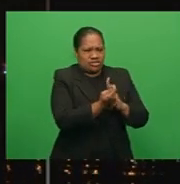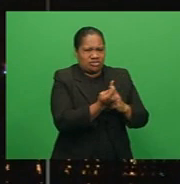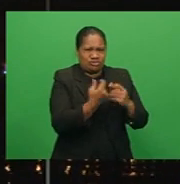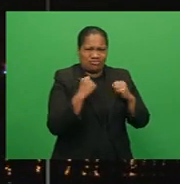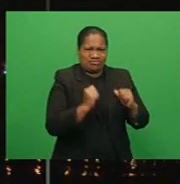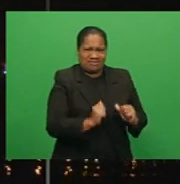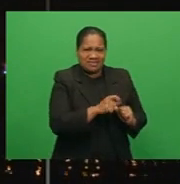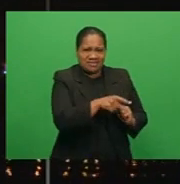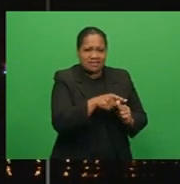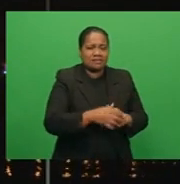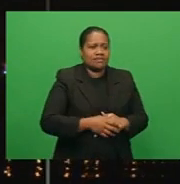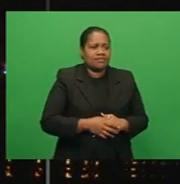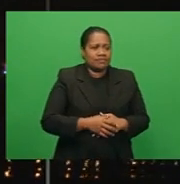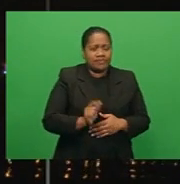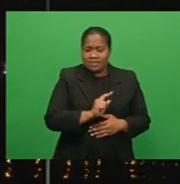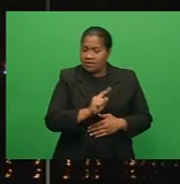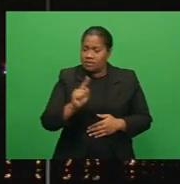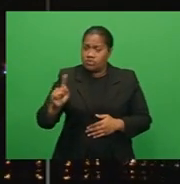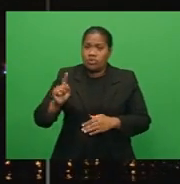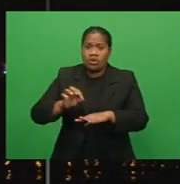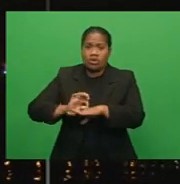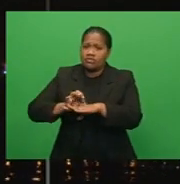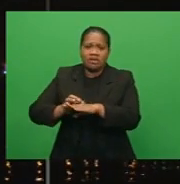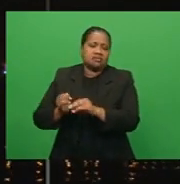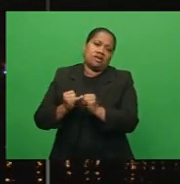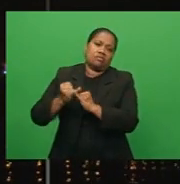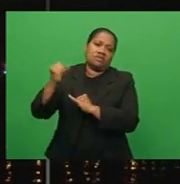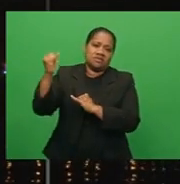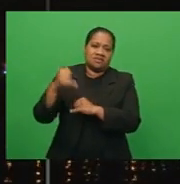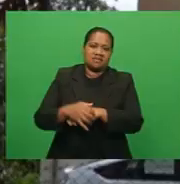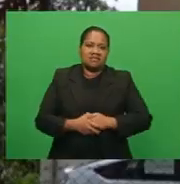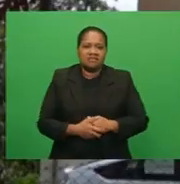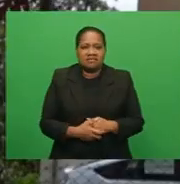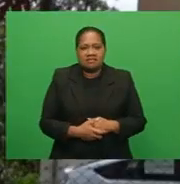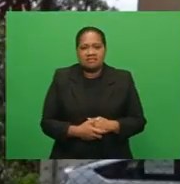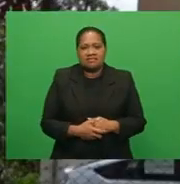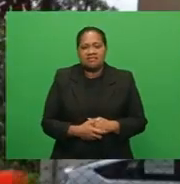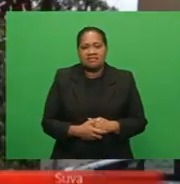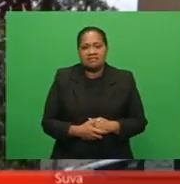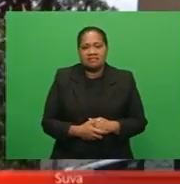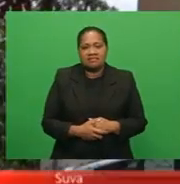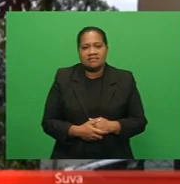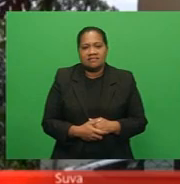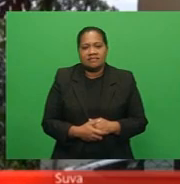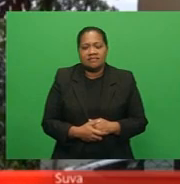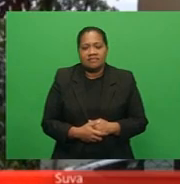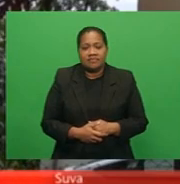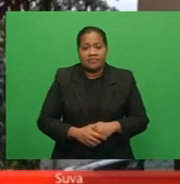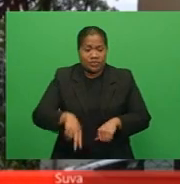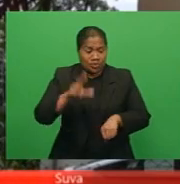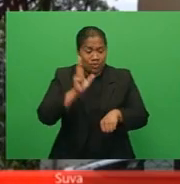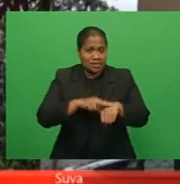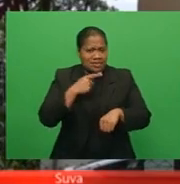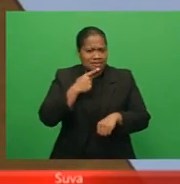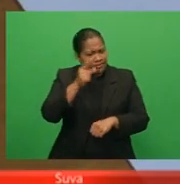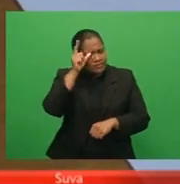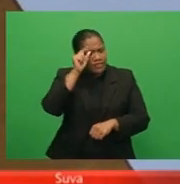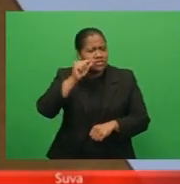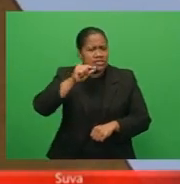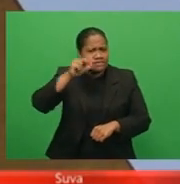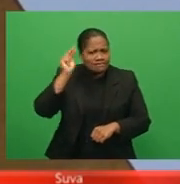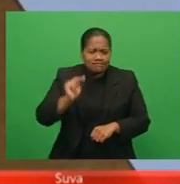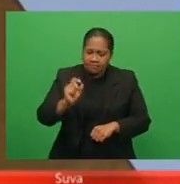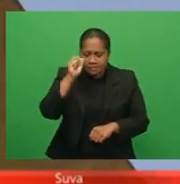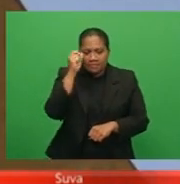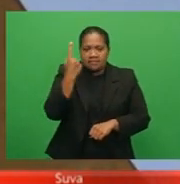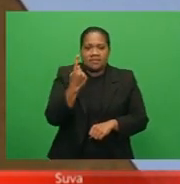hospital, they're in the advanced stages. Kritika Kumar reports. Dr. Gaikwad says Fijians need to understand that